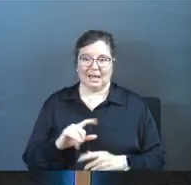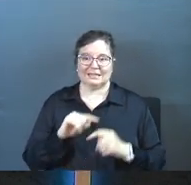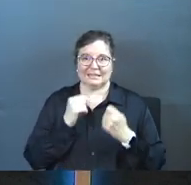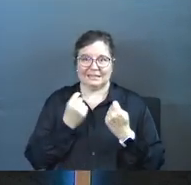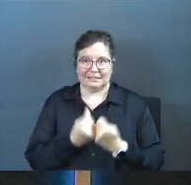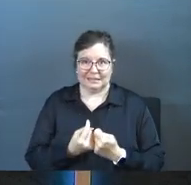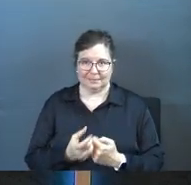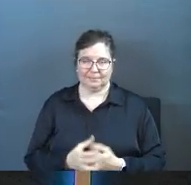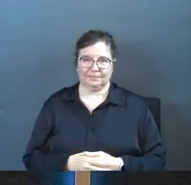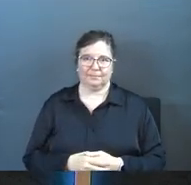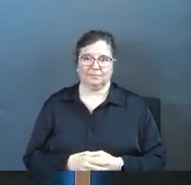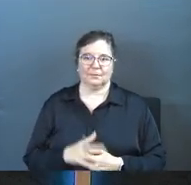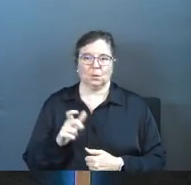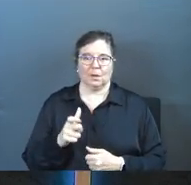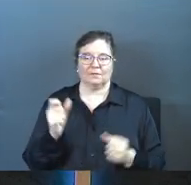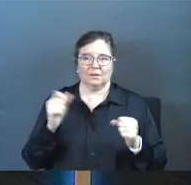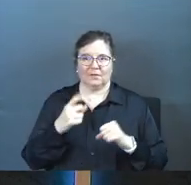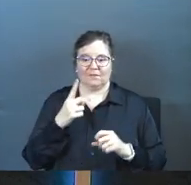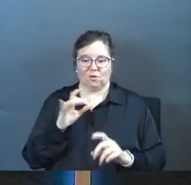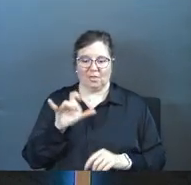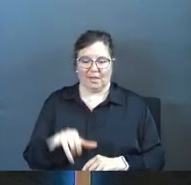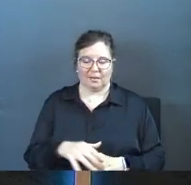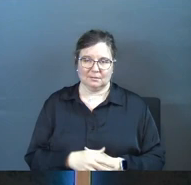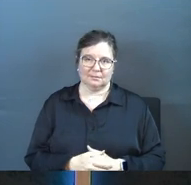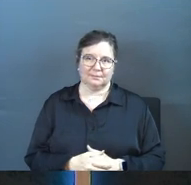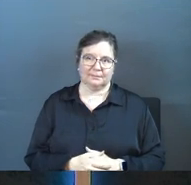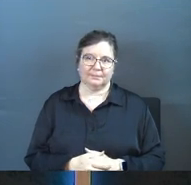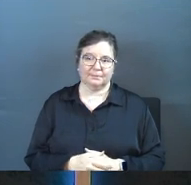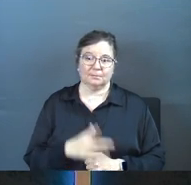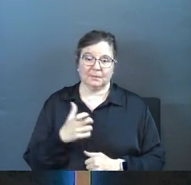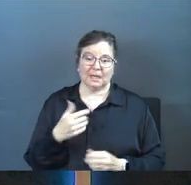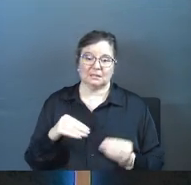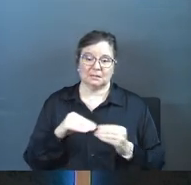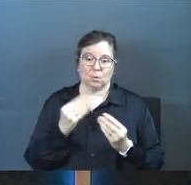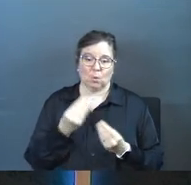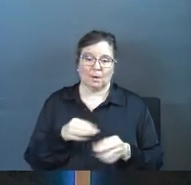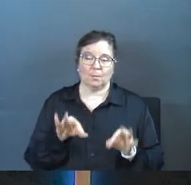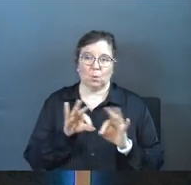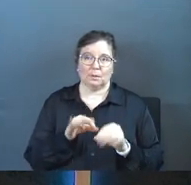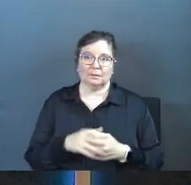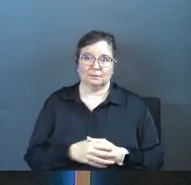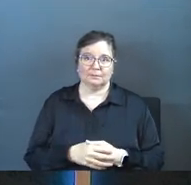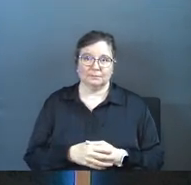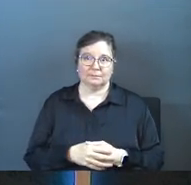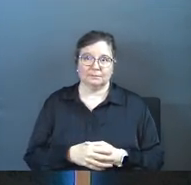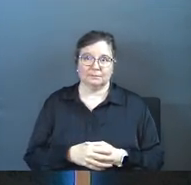a team. And we got to fight for that because it's more important.